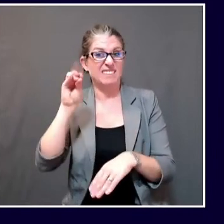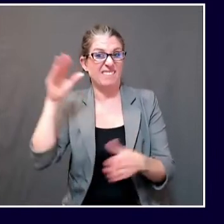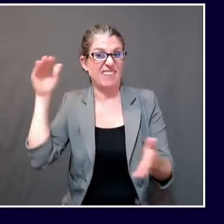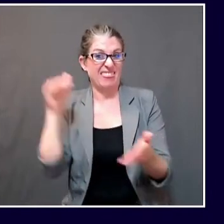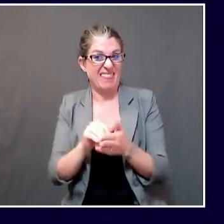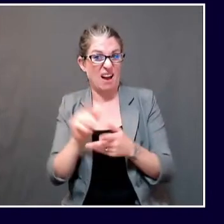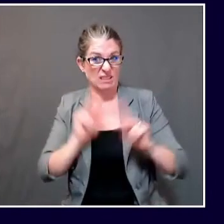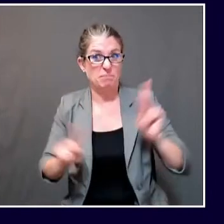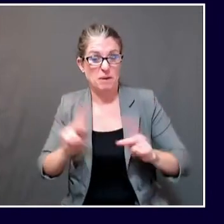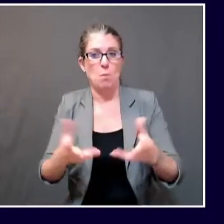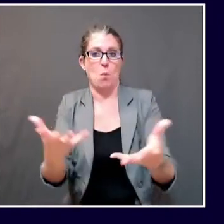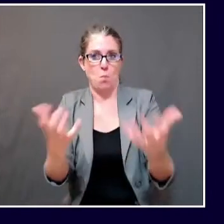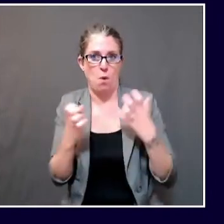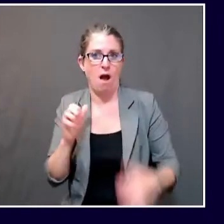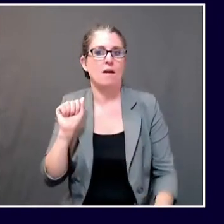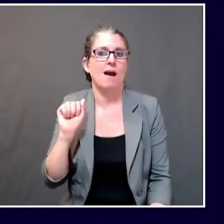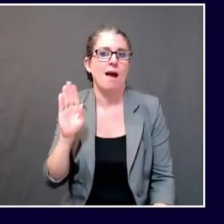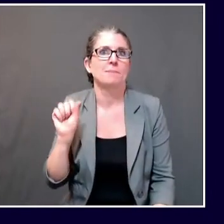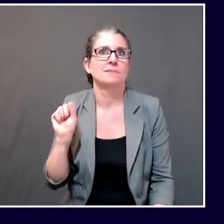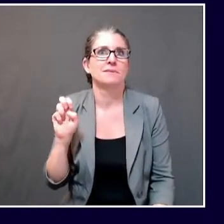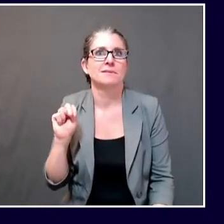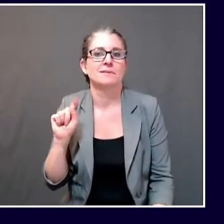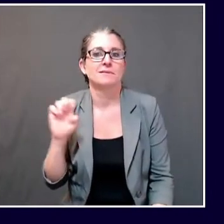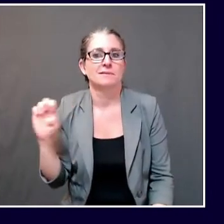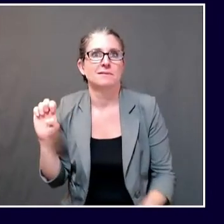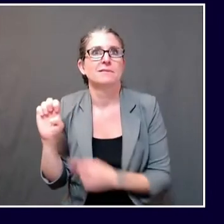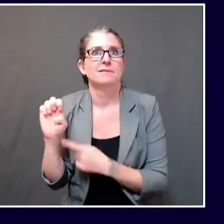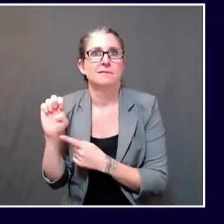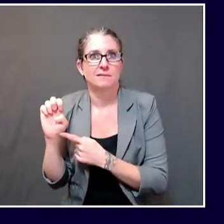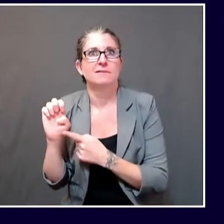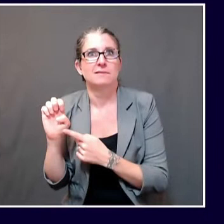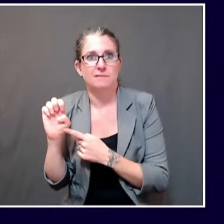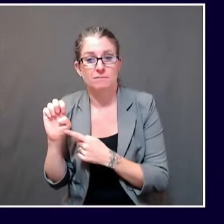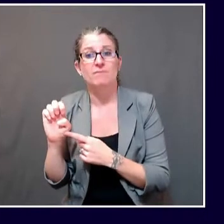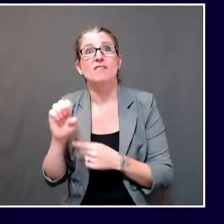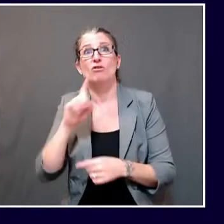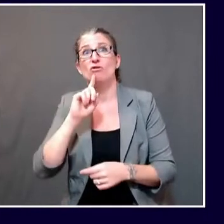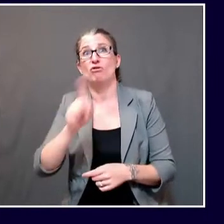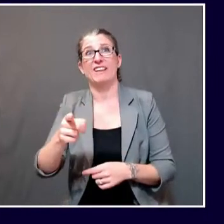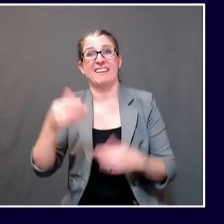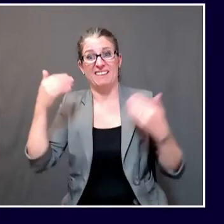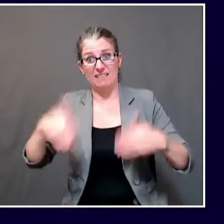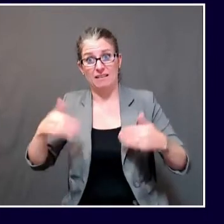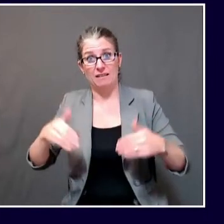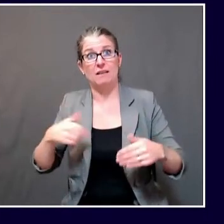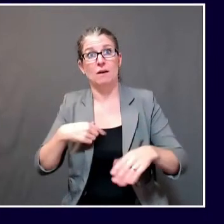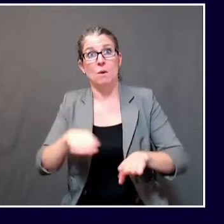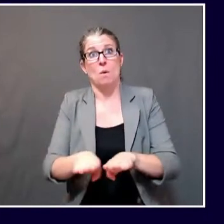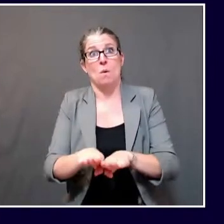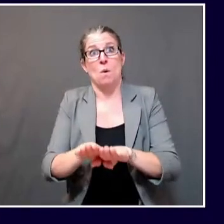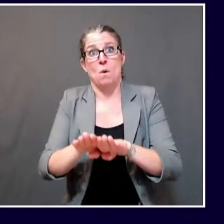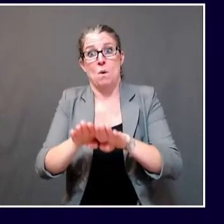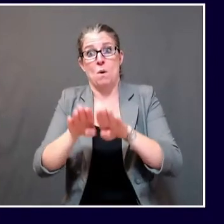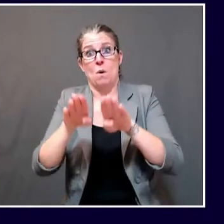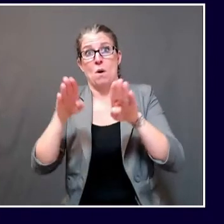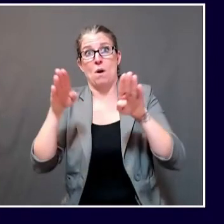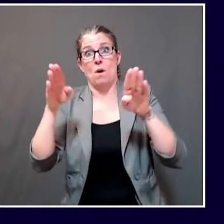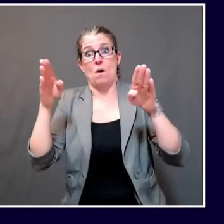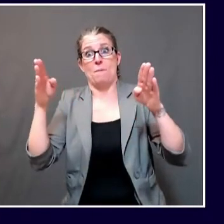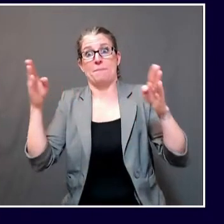first day, 2,000 the first hour. So voters are keenly engaged in utilizing this great method of voting